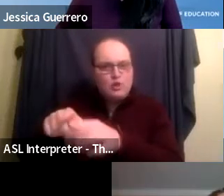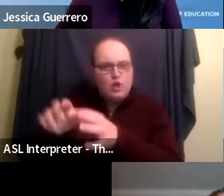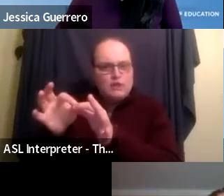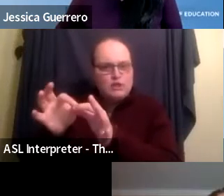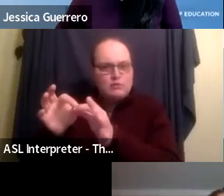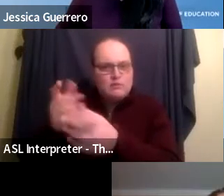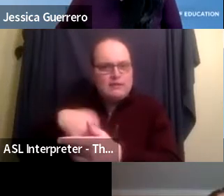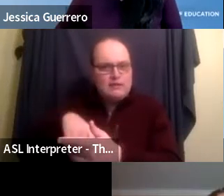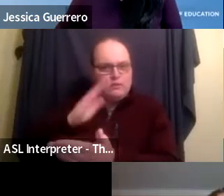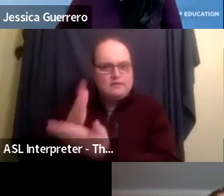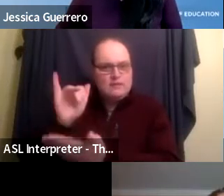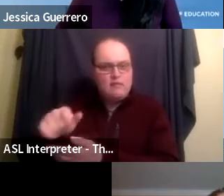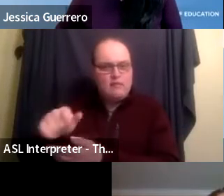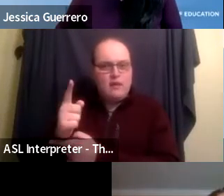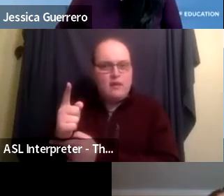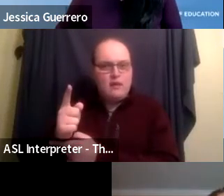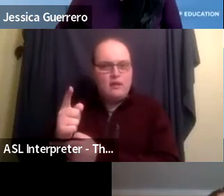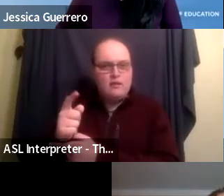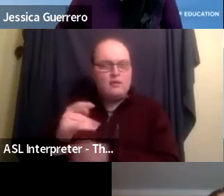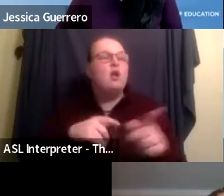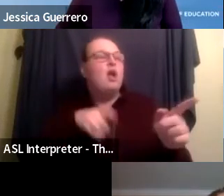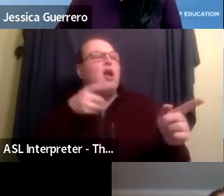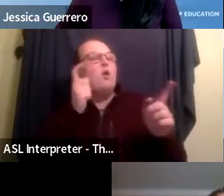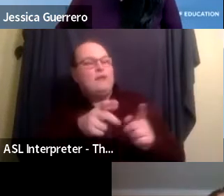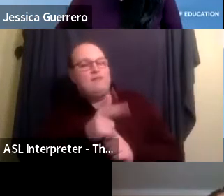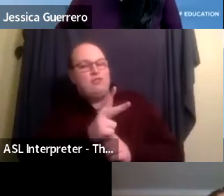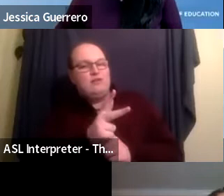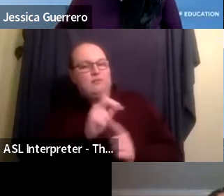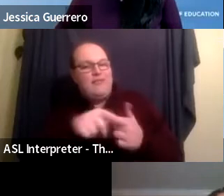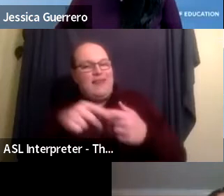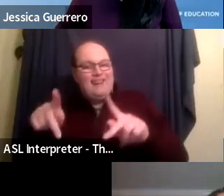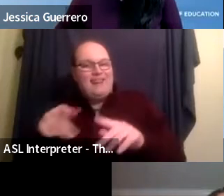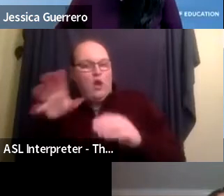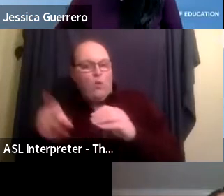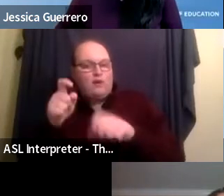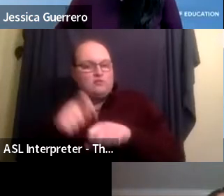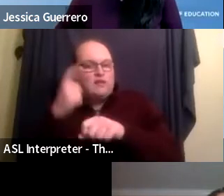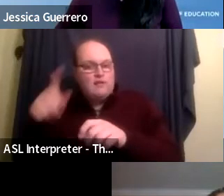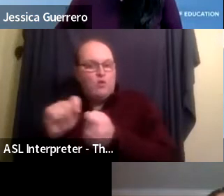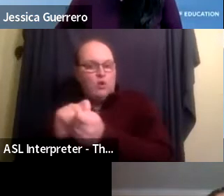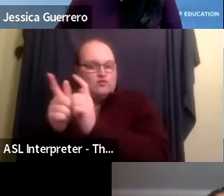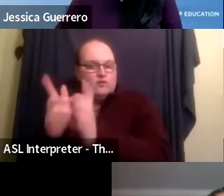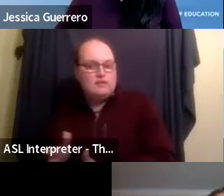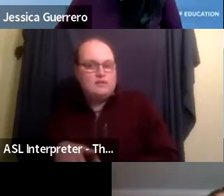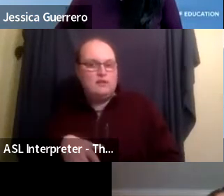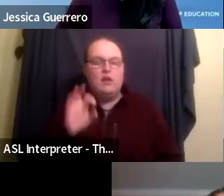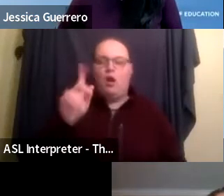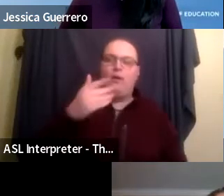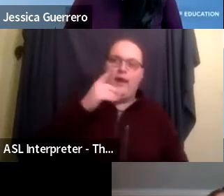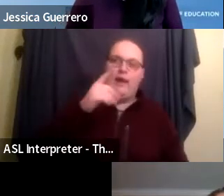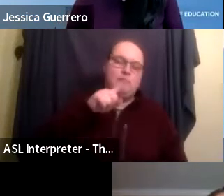I gave Ms. Rivas her 3 minutes, and then I've given time for the translator. Okay, that's what I wanted to say. Thank